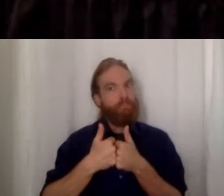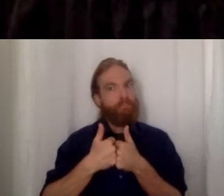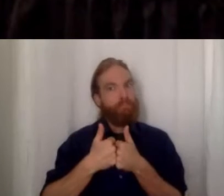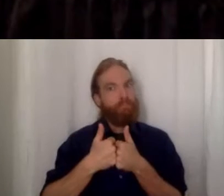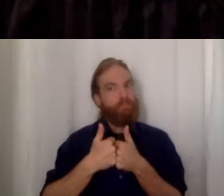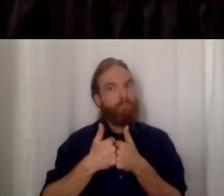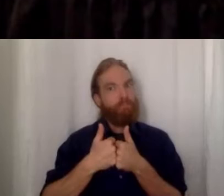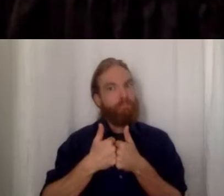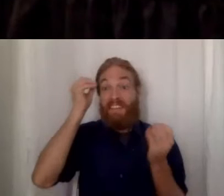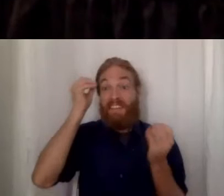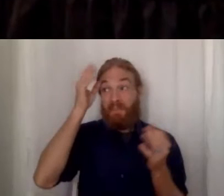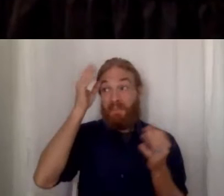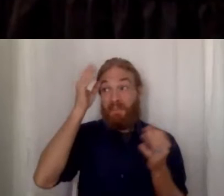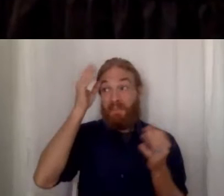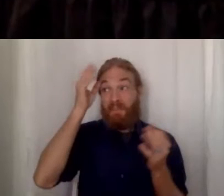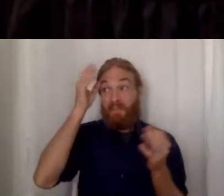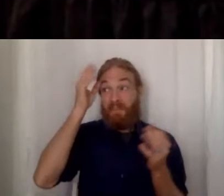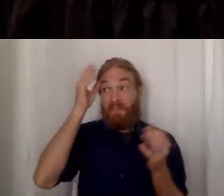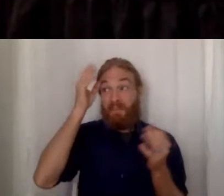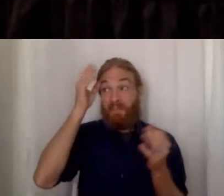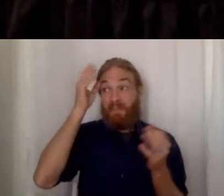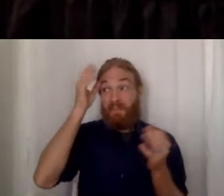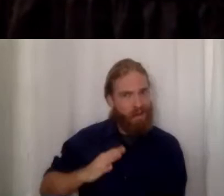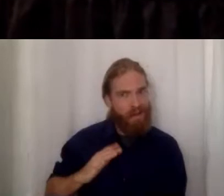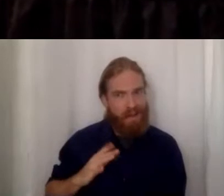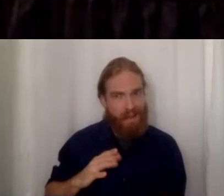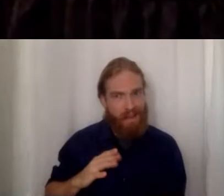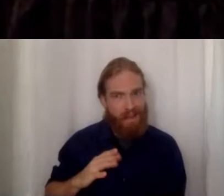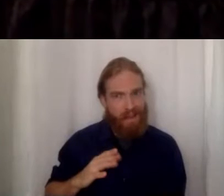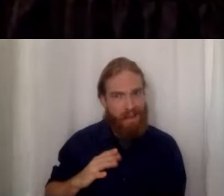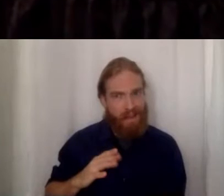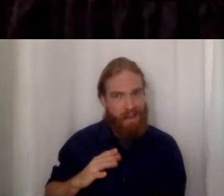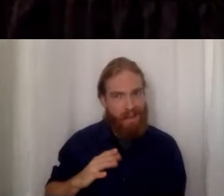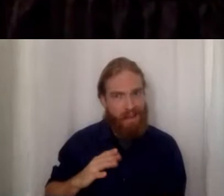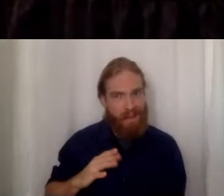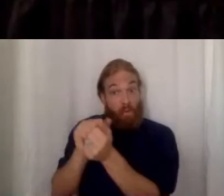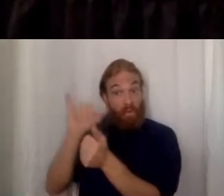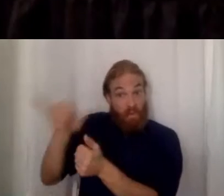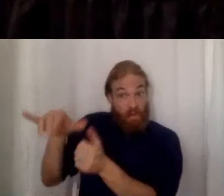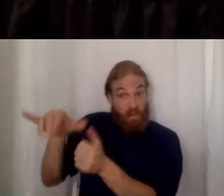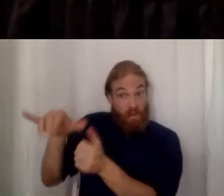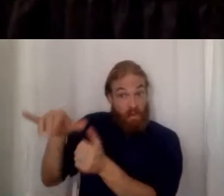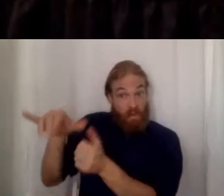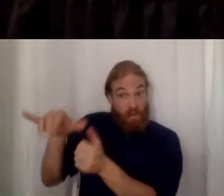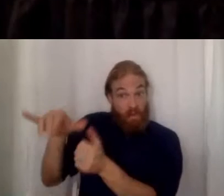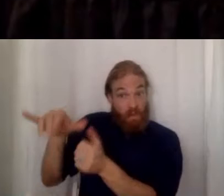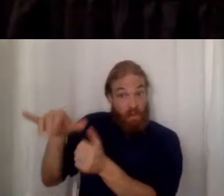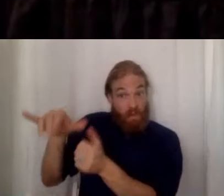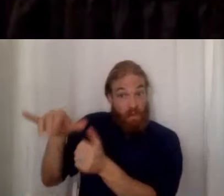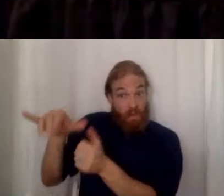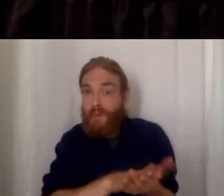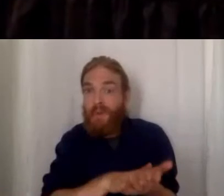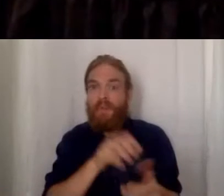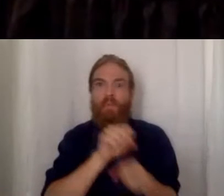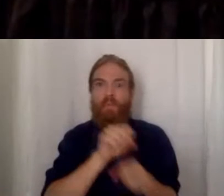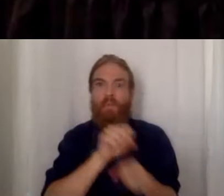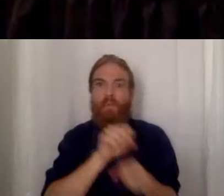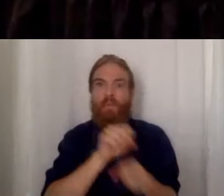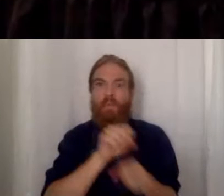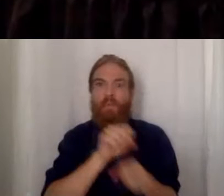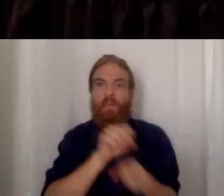want to work with the schools and anyone to, however we can increase our bandwidth and do it